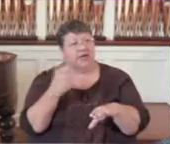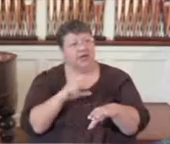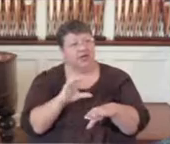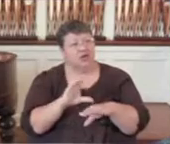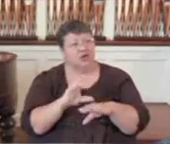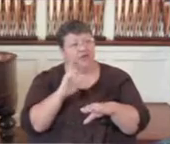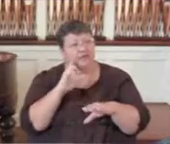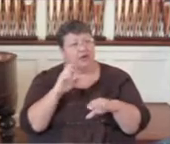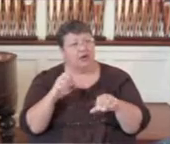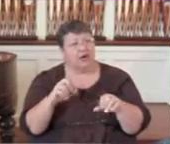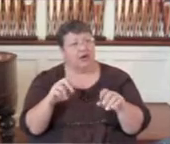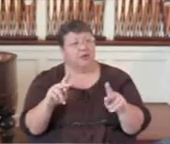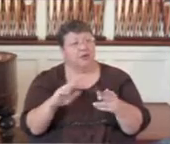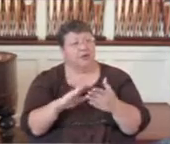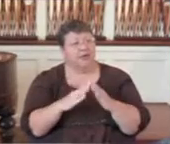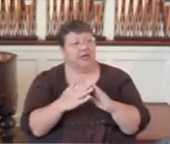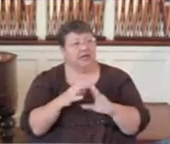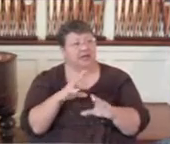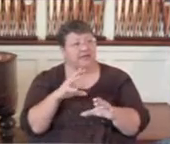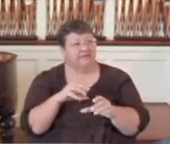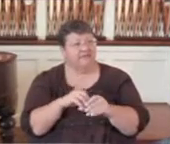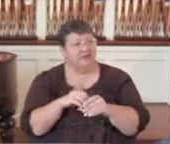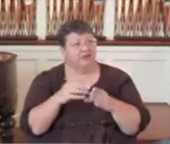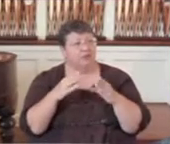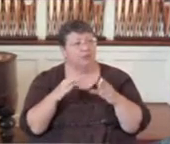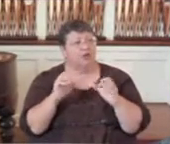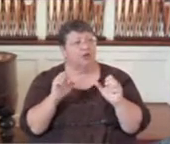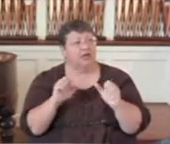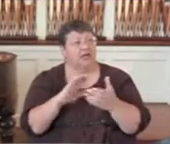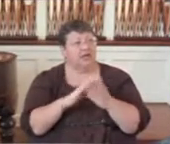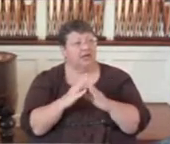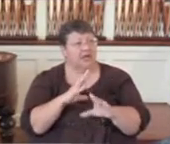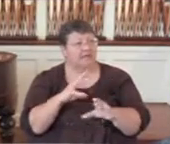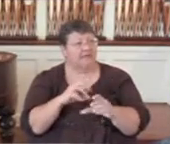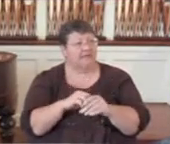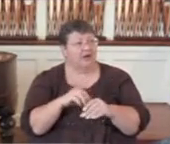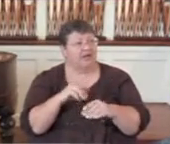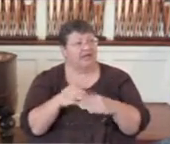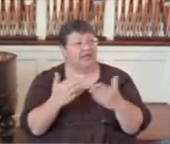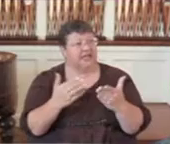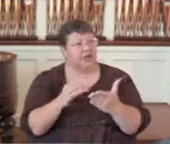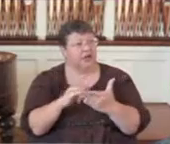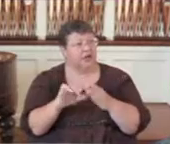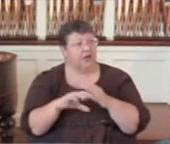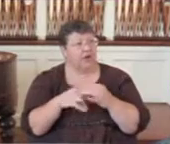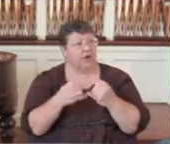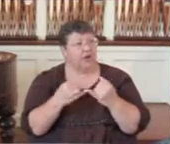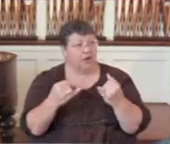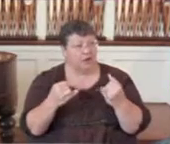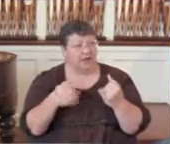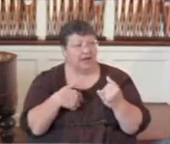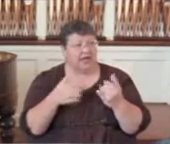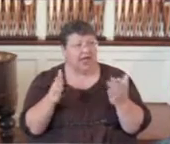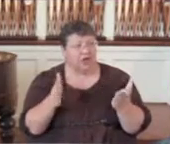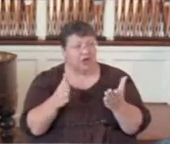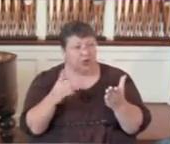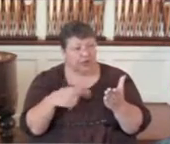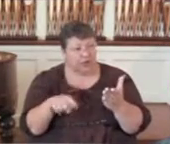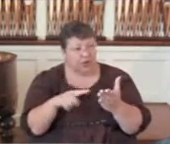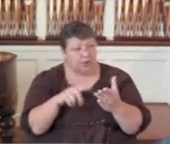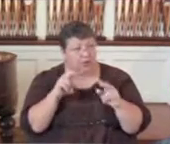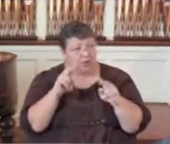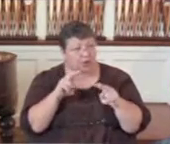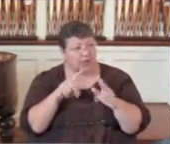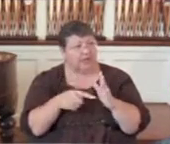for opportunity to become involved. And there are ways that you can become involved in here that are outlined. So I encourage you to look